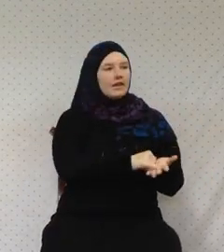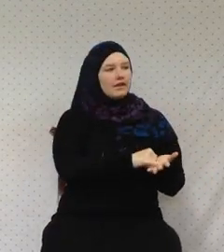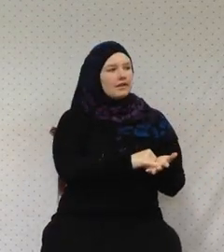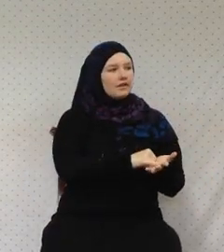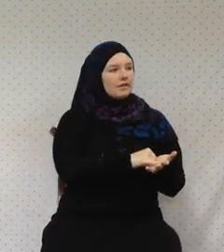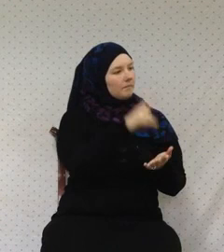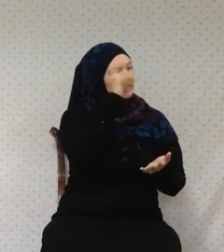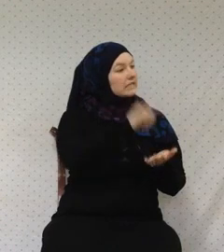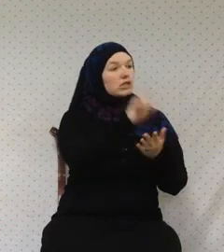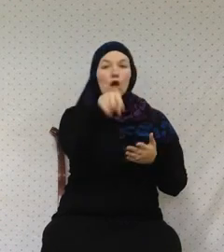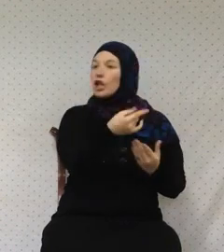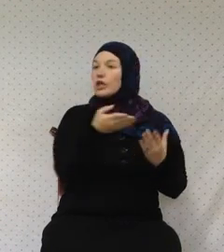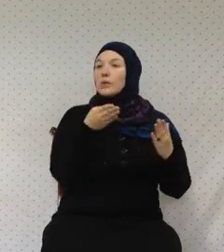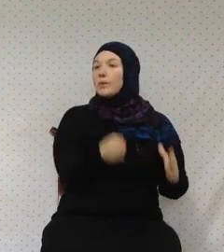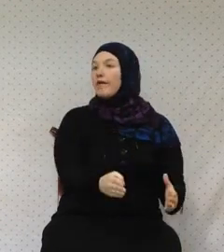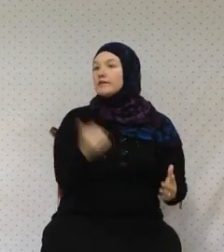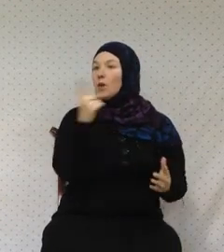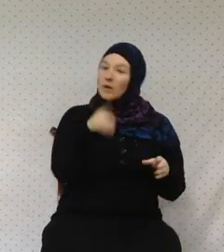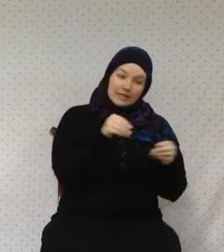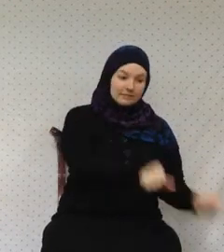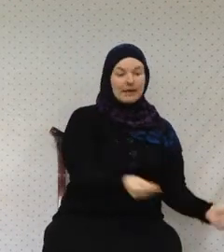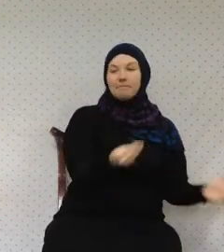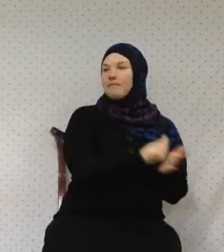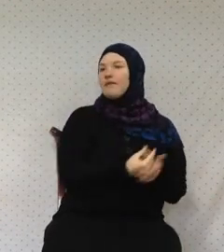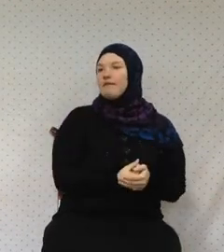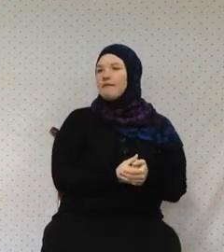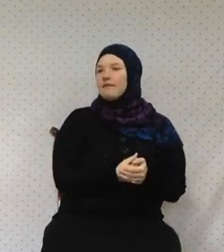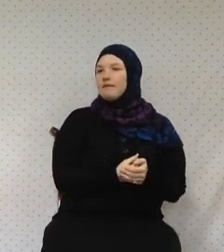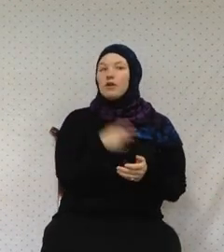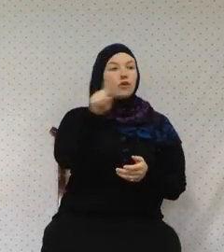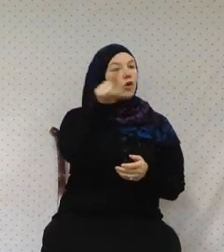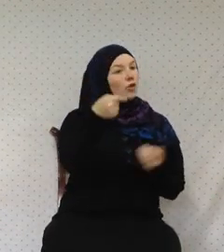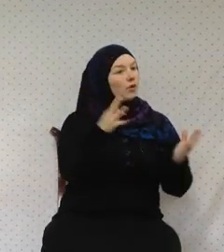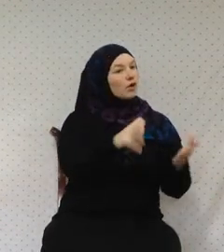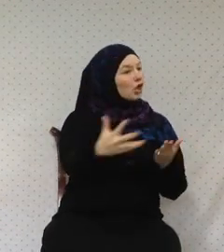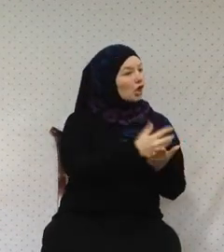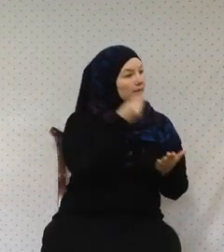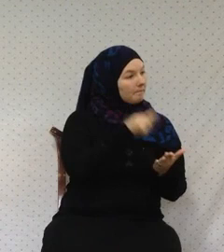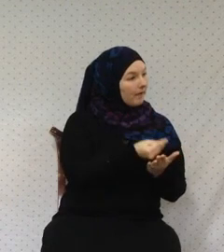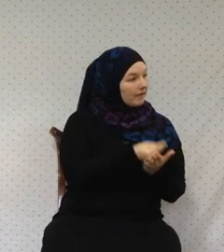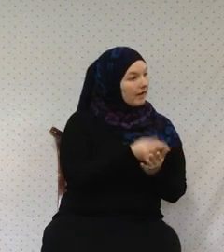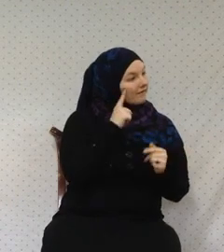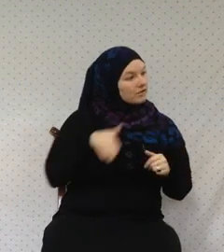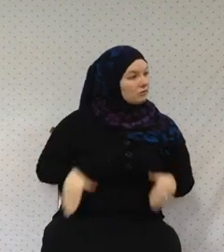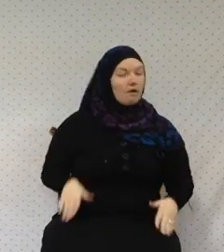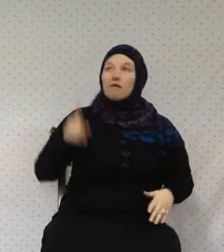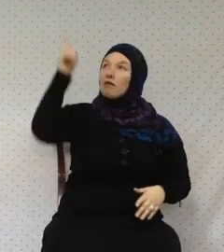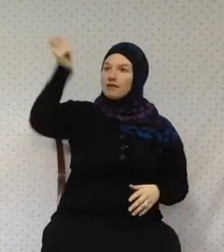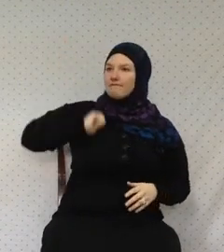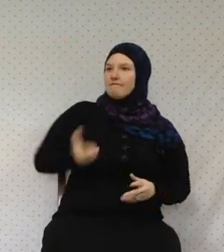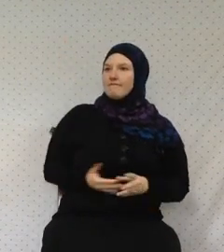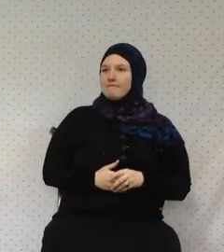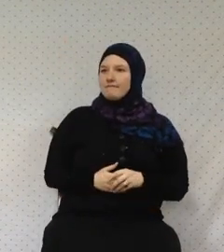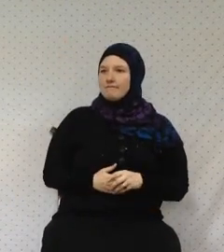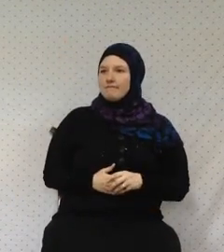Because this is the only way anyone would spend money. Money you earned, it is in your bank, it is in your pocket. Would